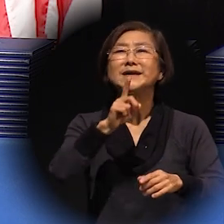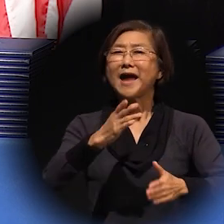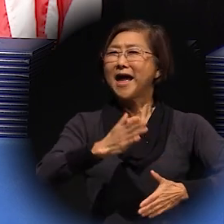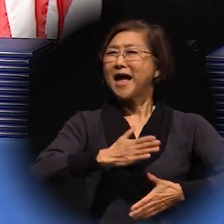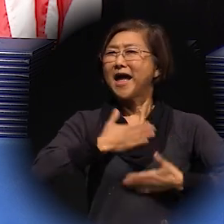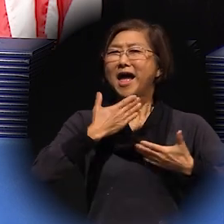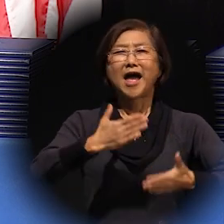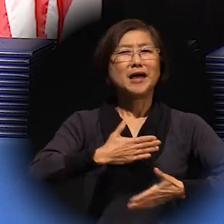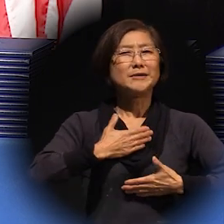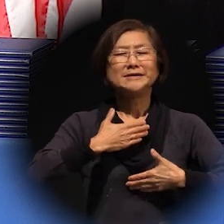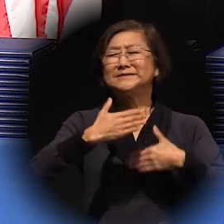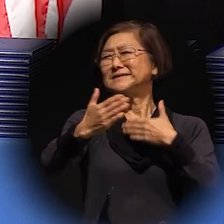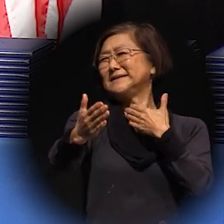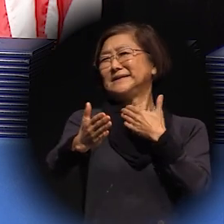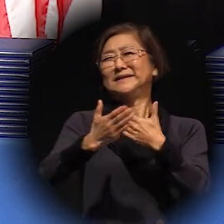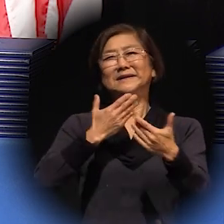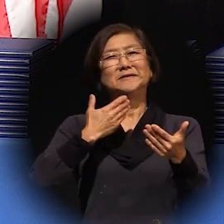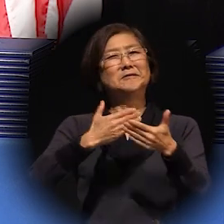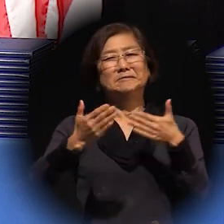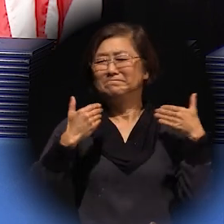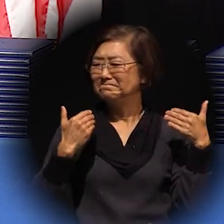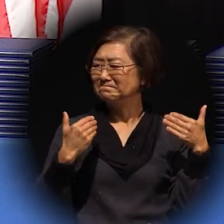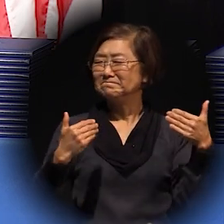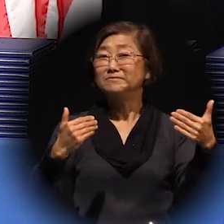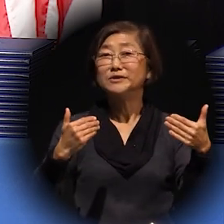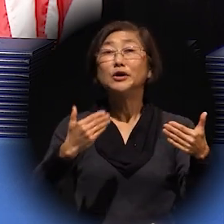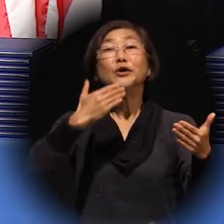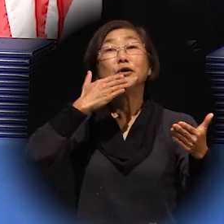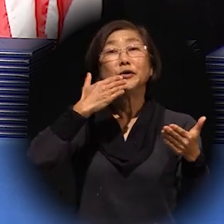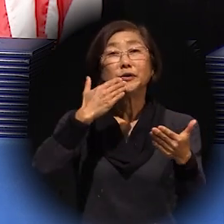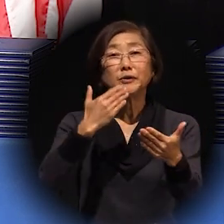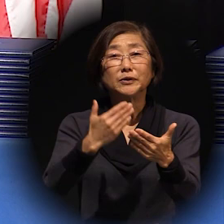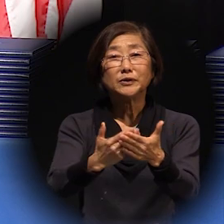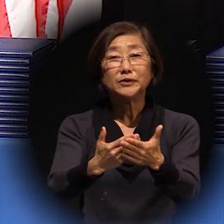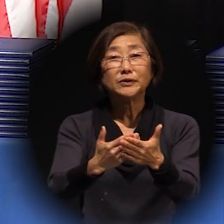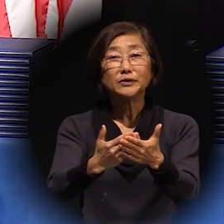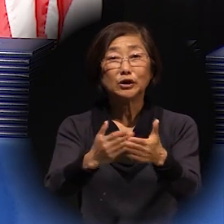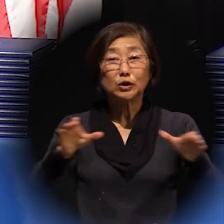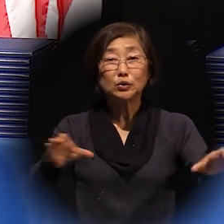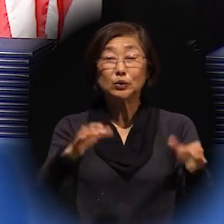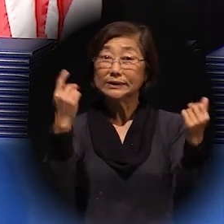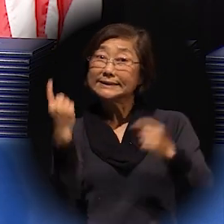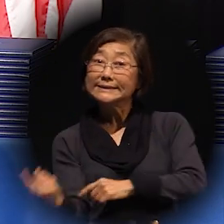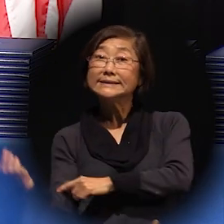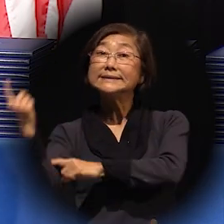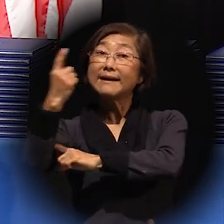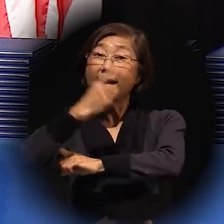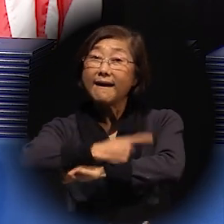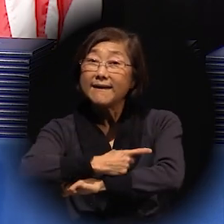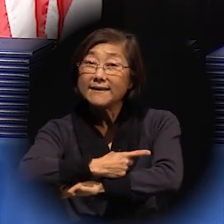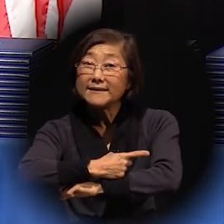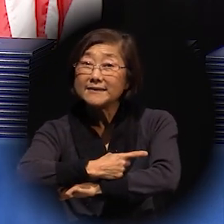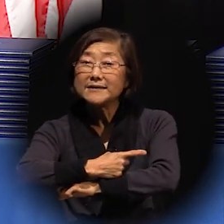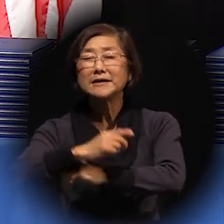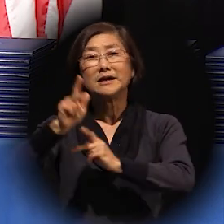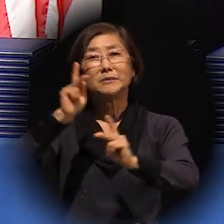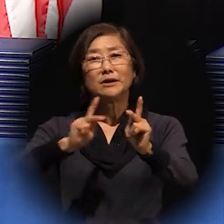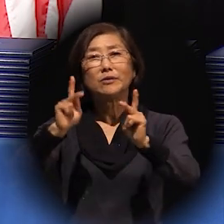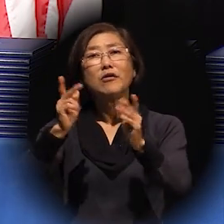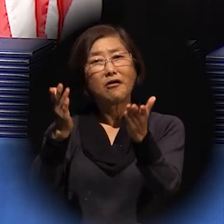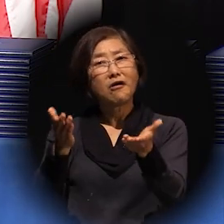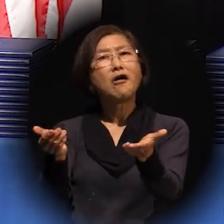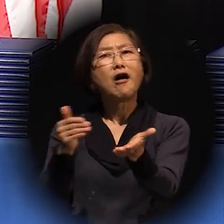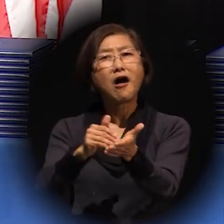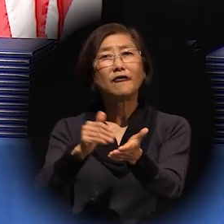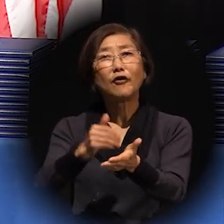Be happy anyway. The good you do today, people